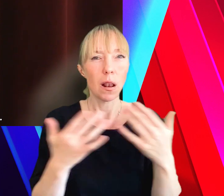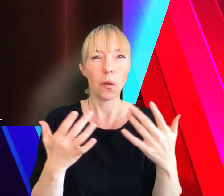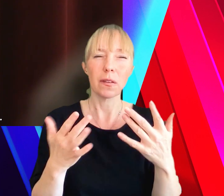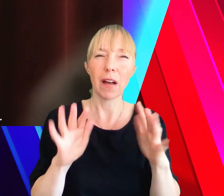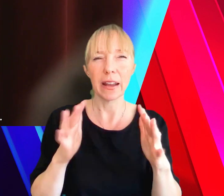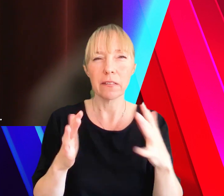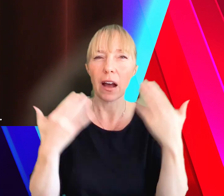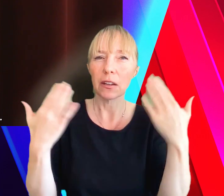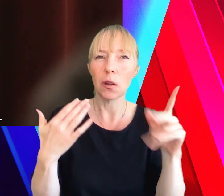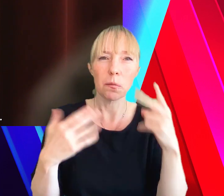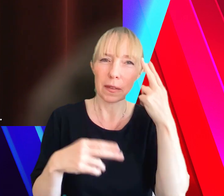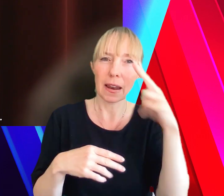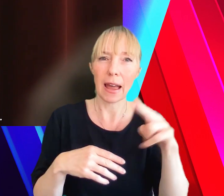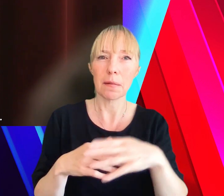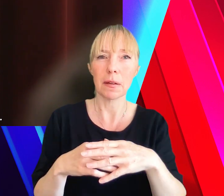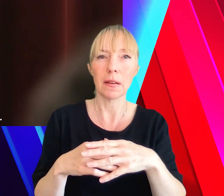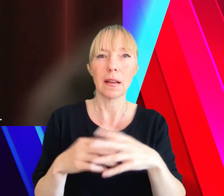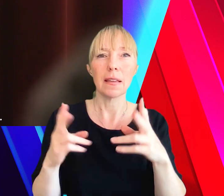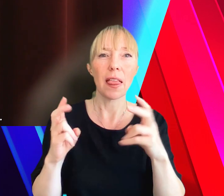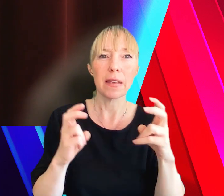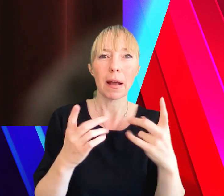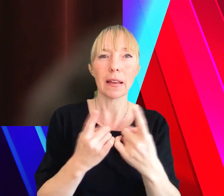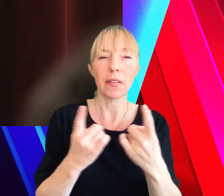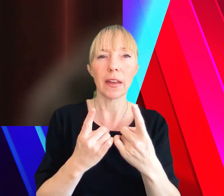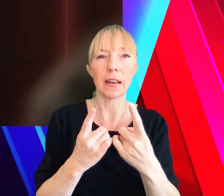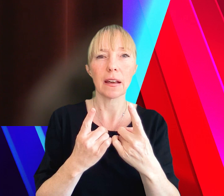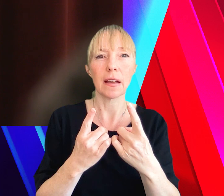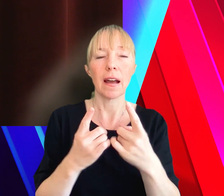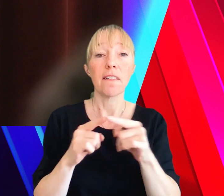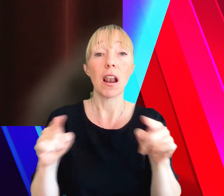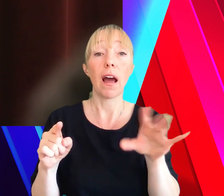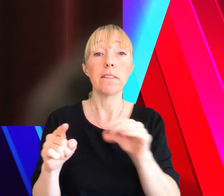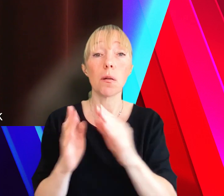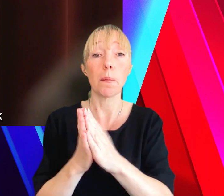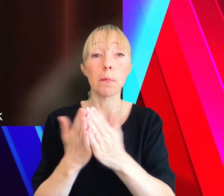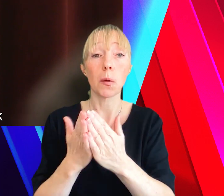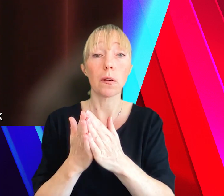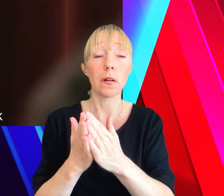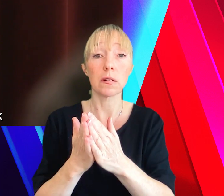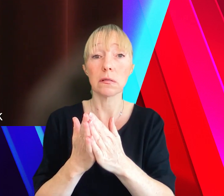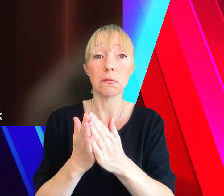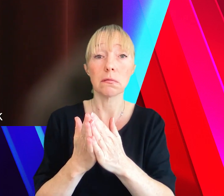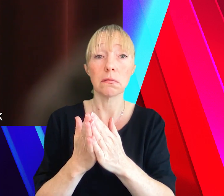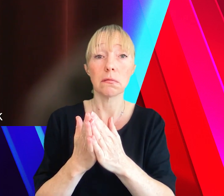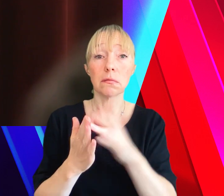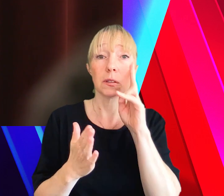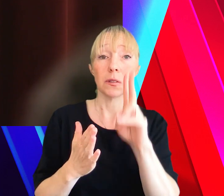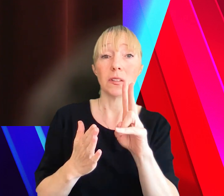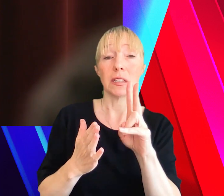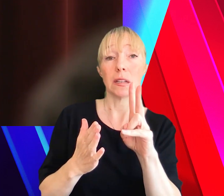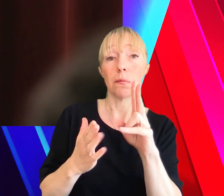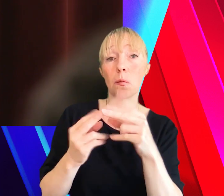lot of there'll be like kind of, I don't know what they're called, there must be a name, but it's sort of like a thematic thing. So you'd have like a line from a book